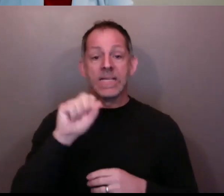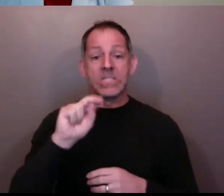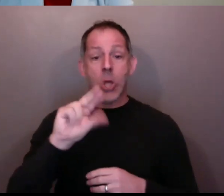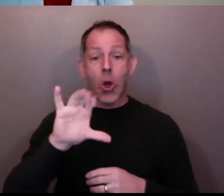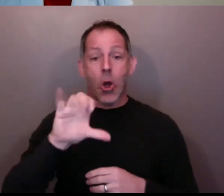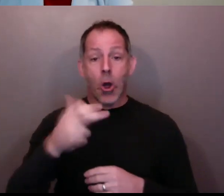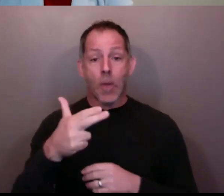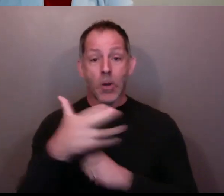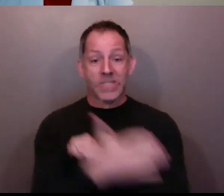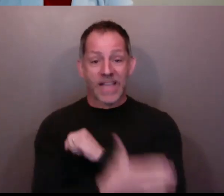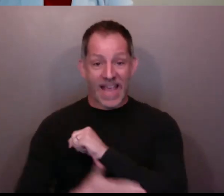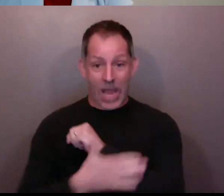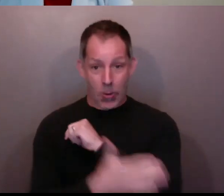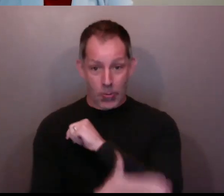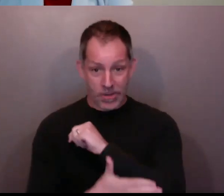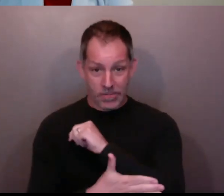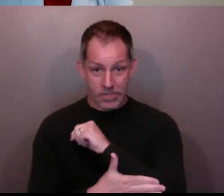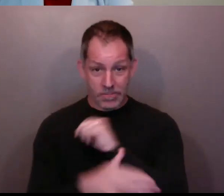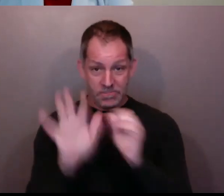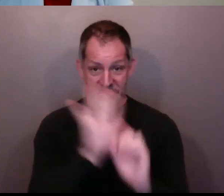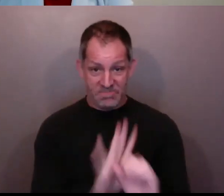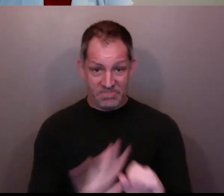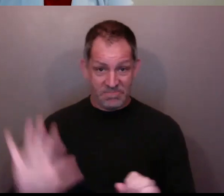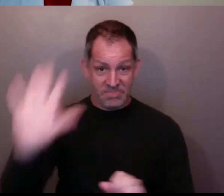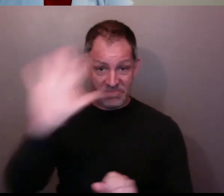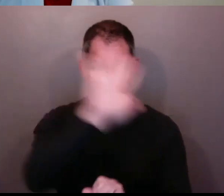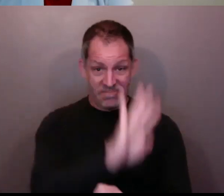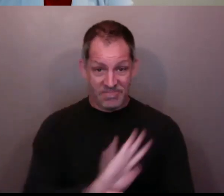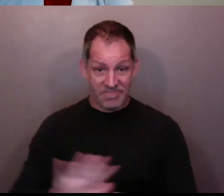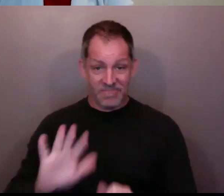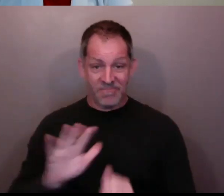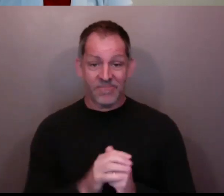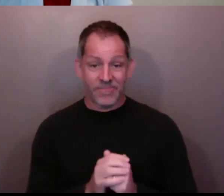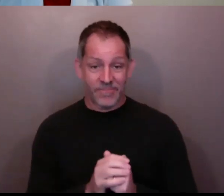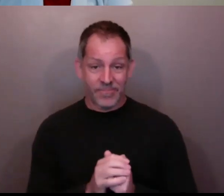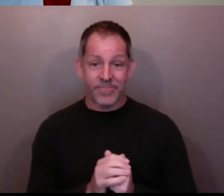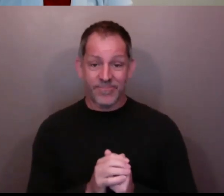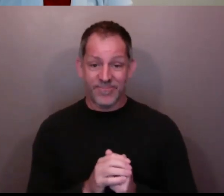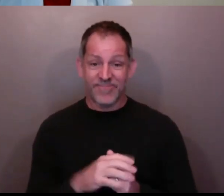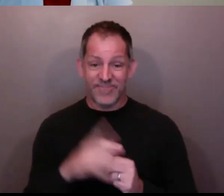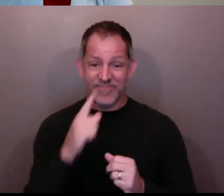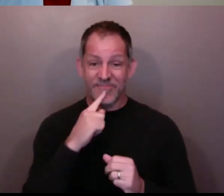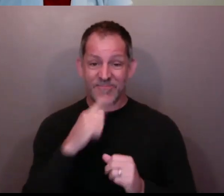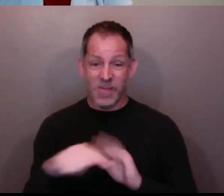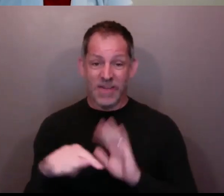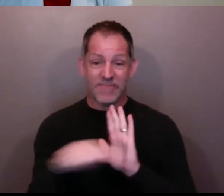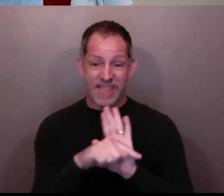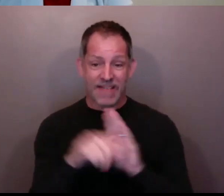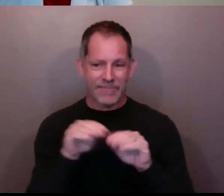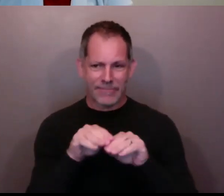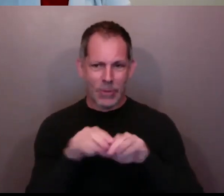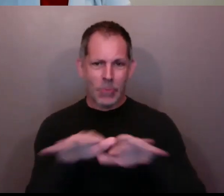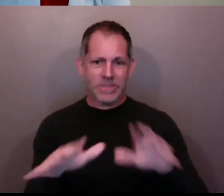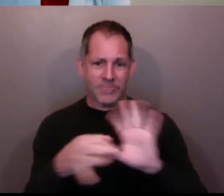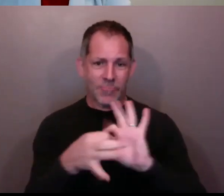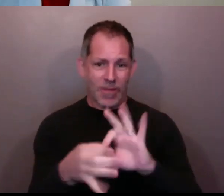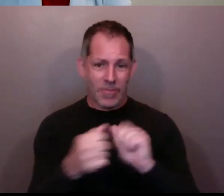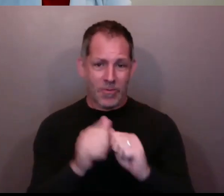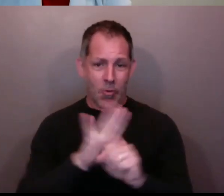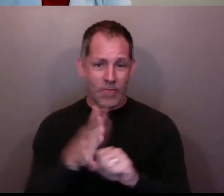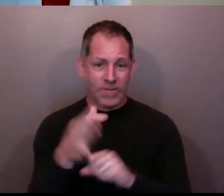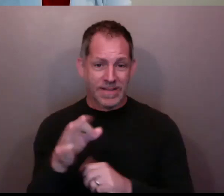to Index have been negatively affected, but it is helpful to step back and remember that